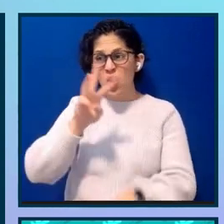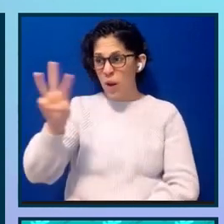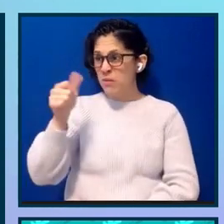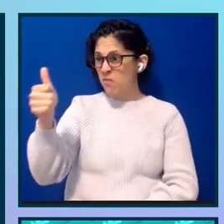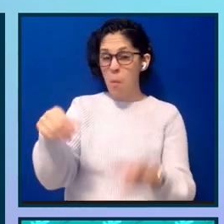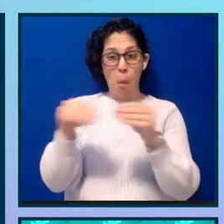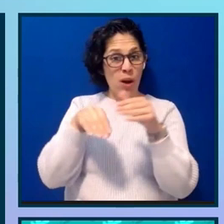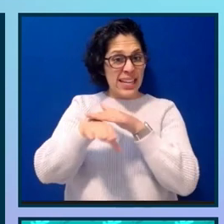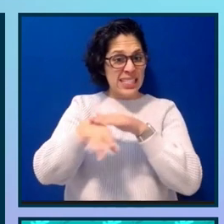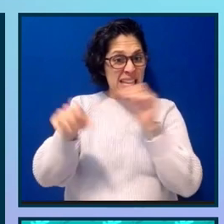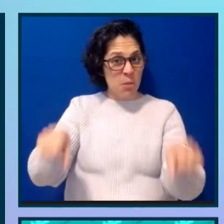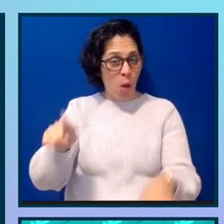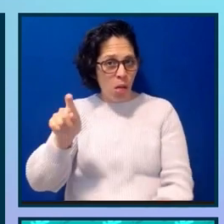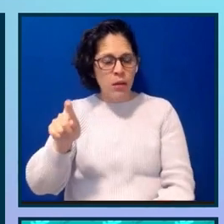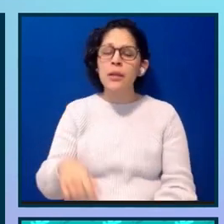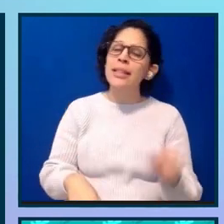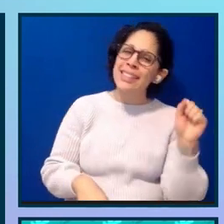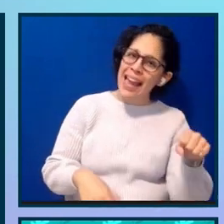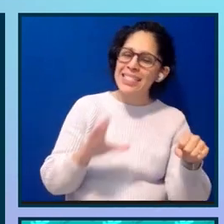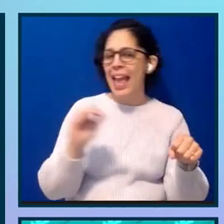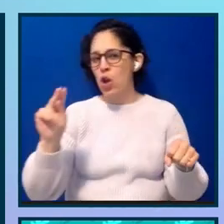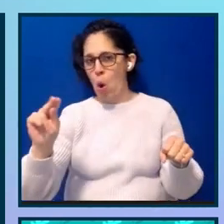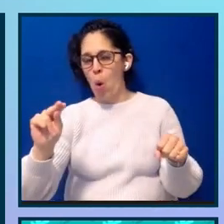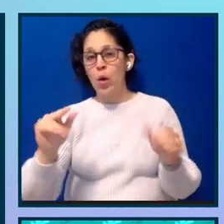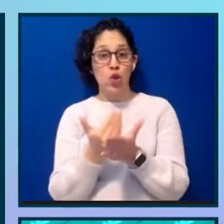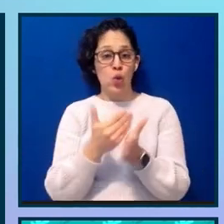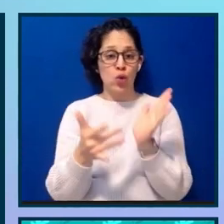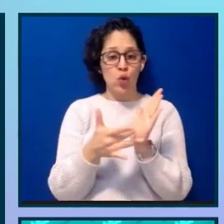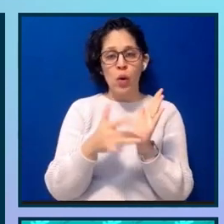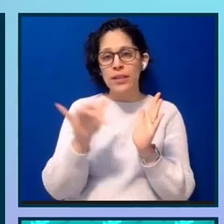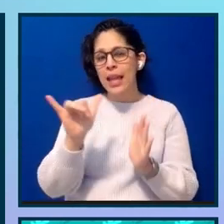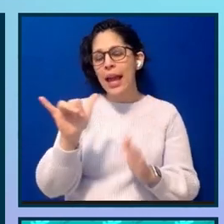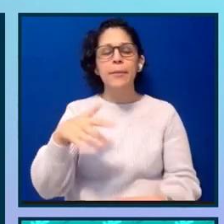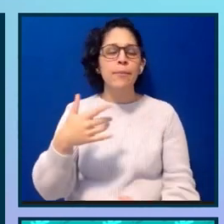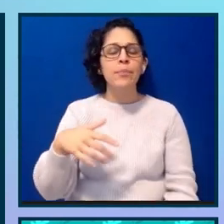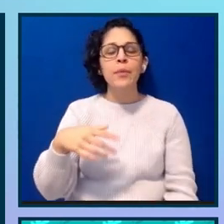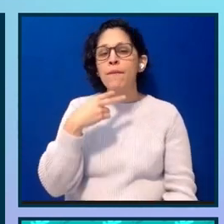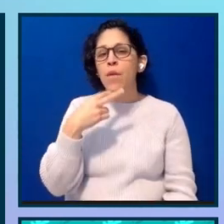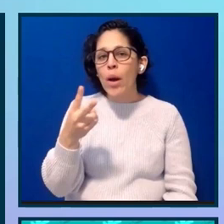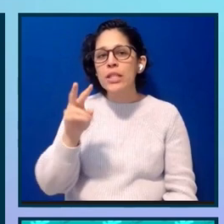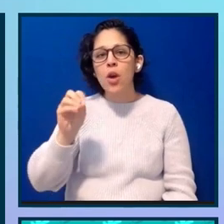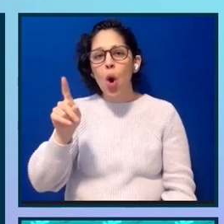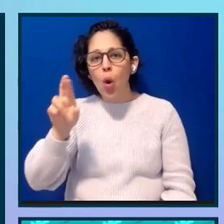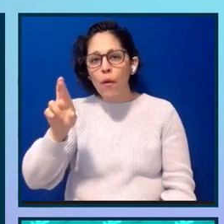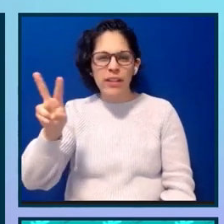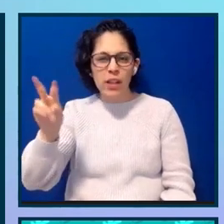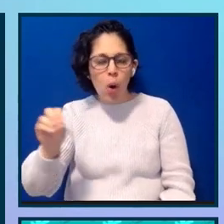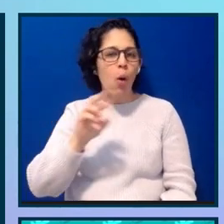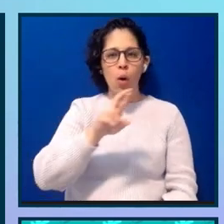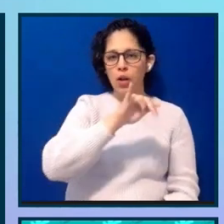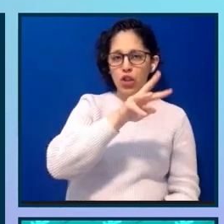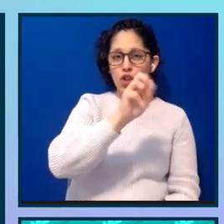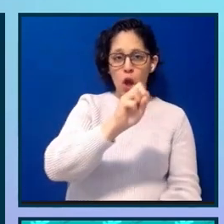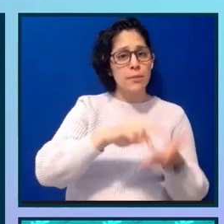no. For users, new tools such as VoiceOver and JAWS definitely helped to make the web more accessible. For